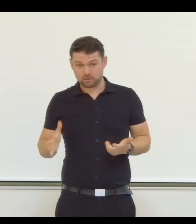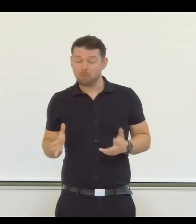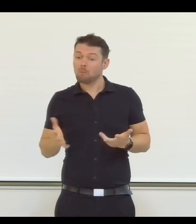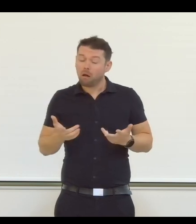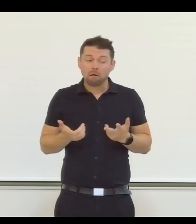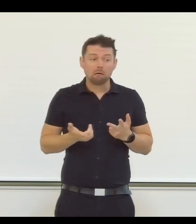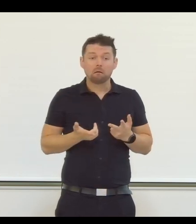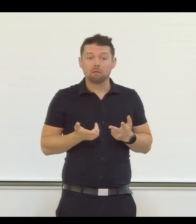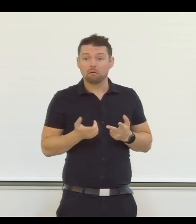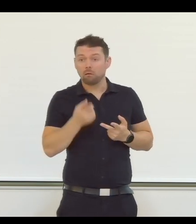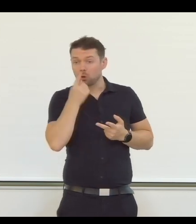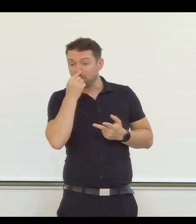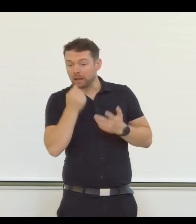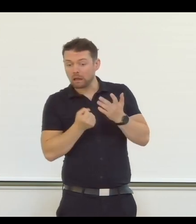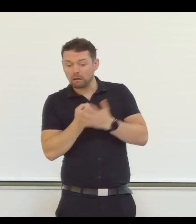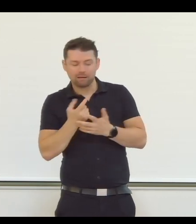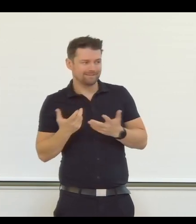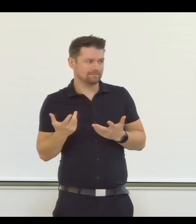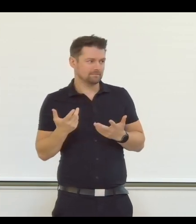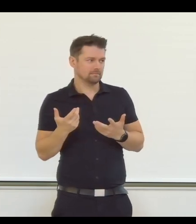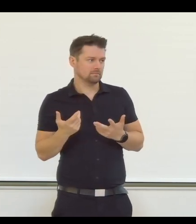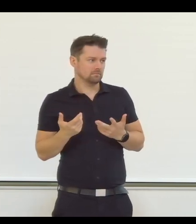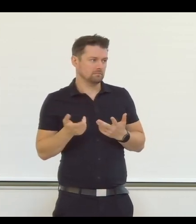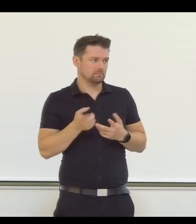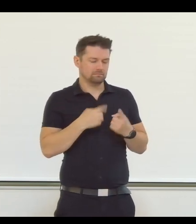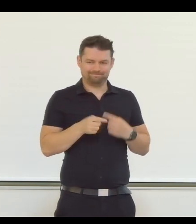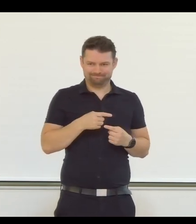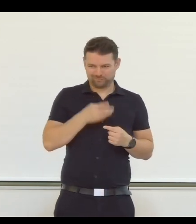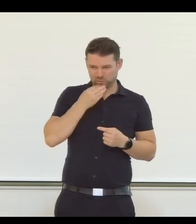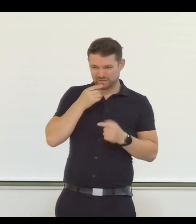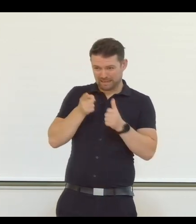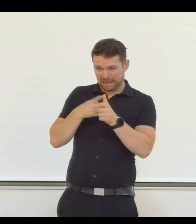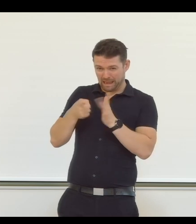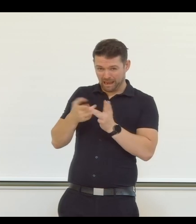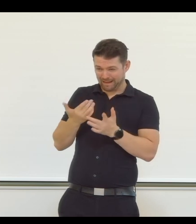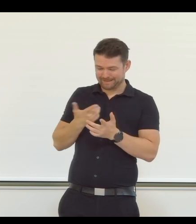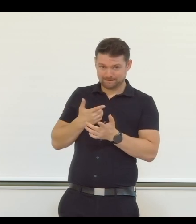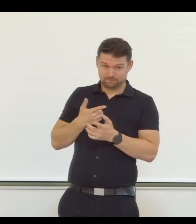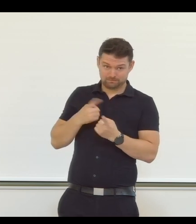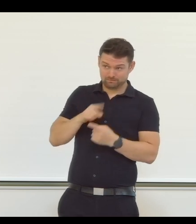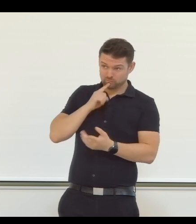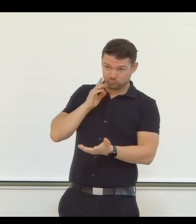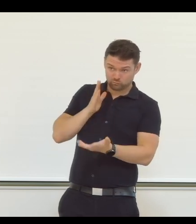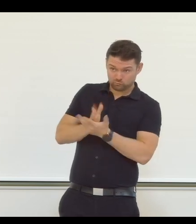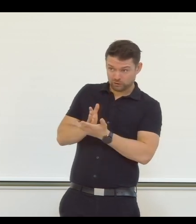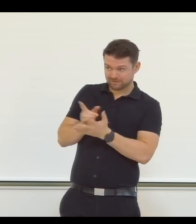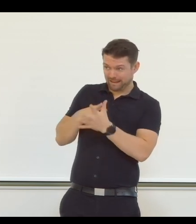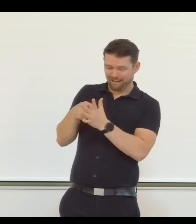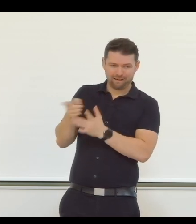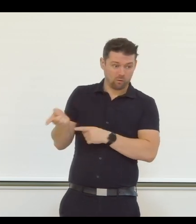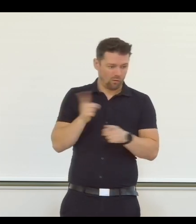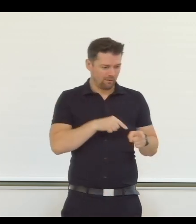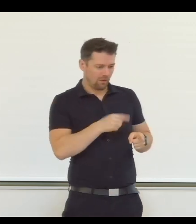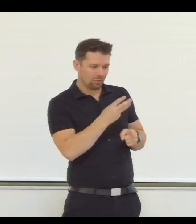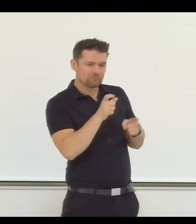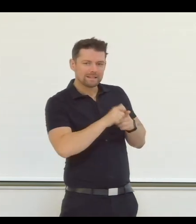the case. You're, like you said, relying on AI for answers. You're relying on a 3D printed part to be